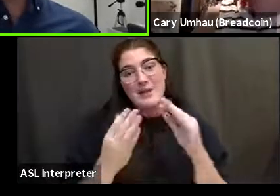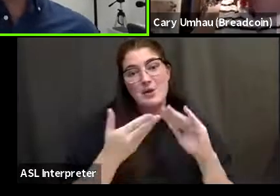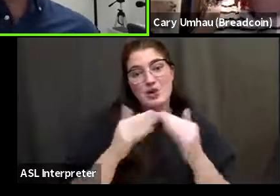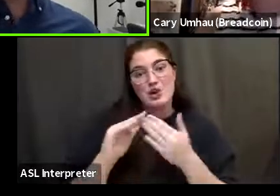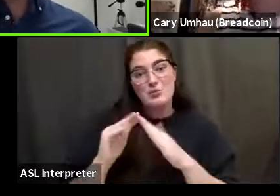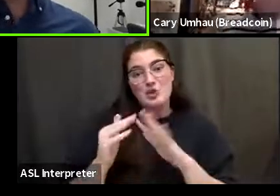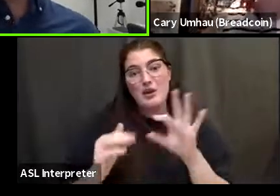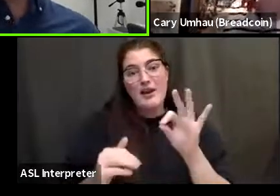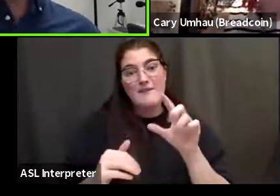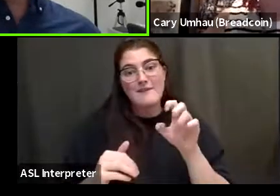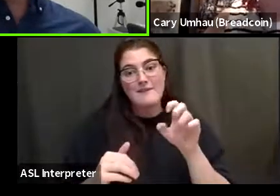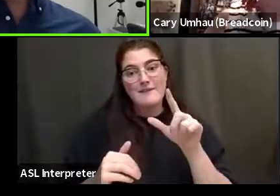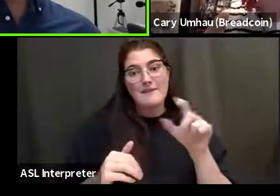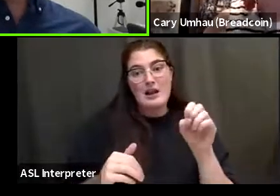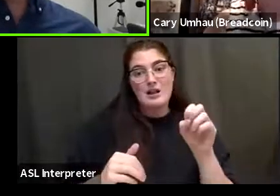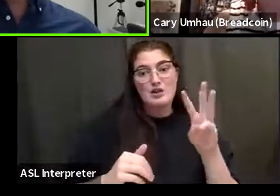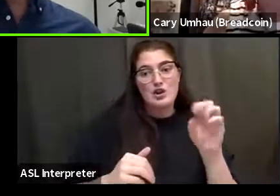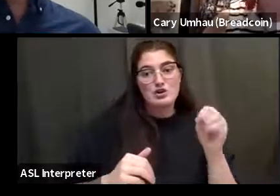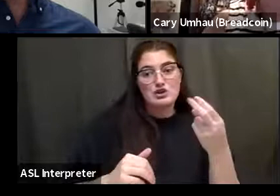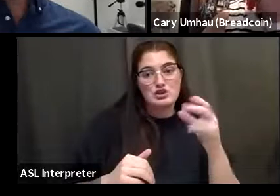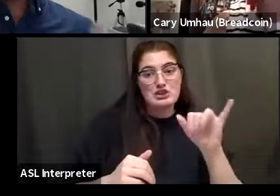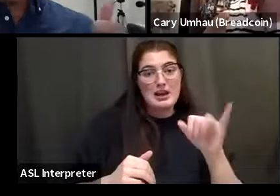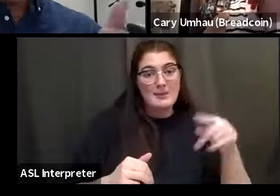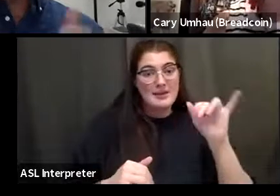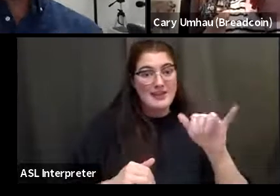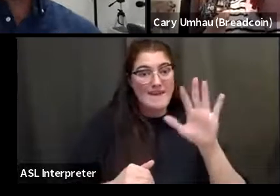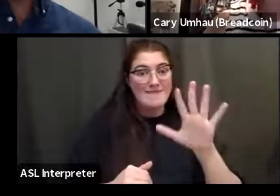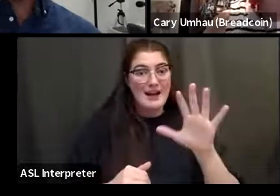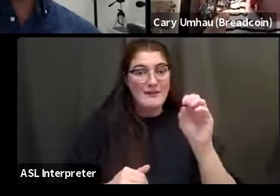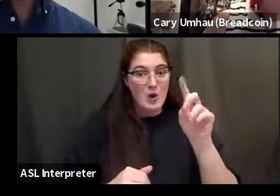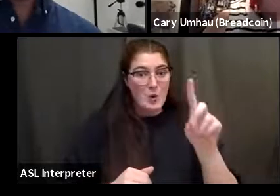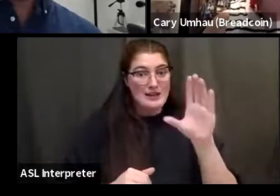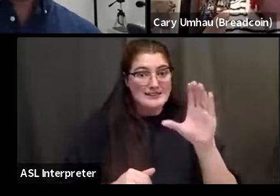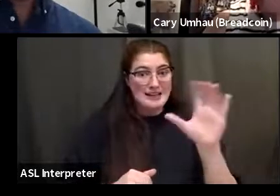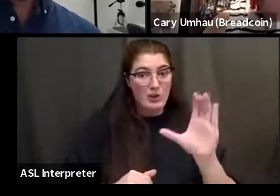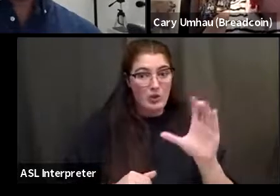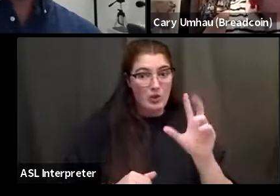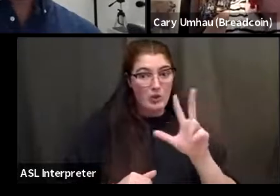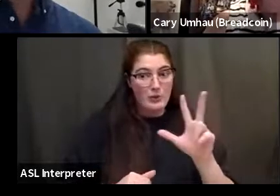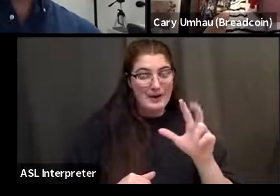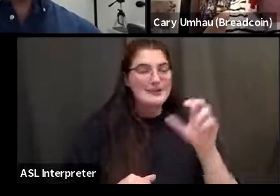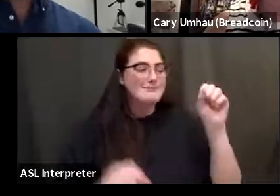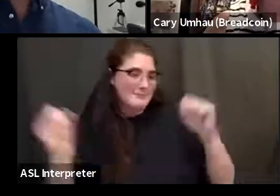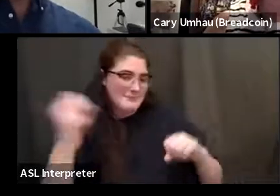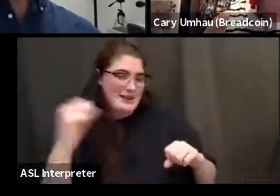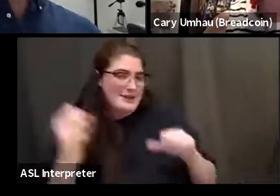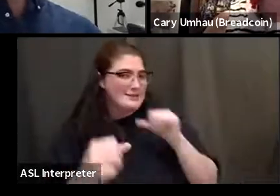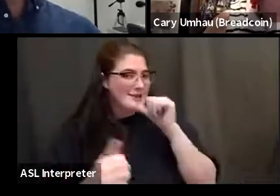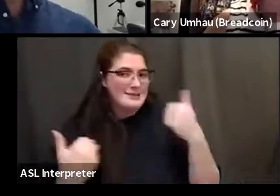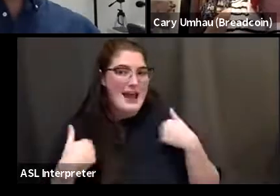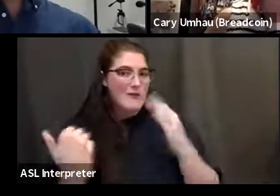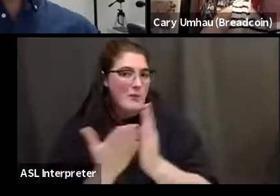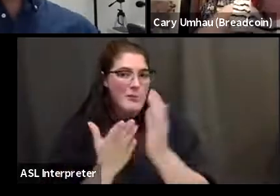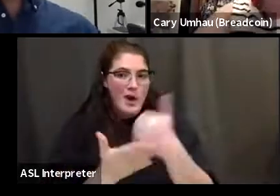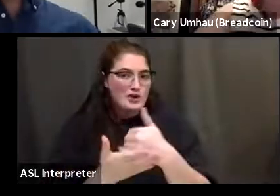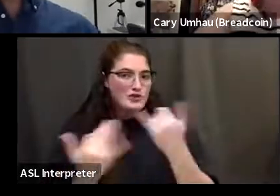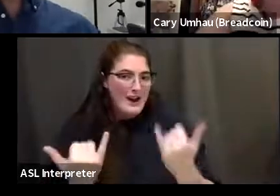that a 501c3? Yes, it is. It doesn't have a budget or anything right now,